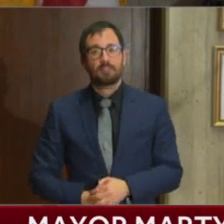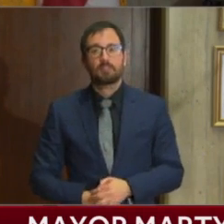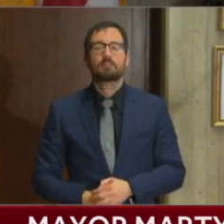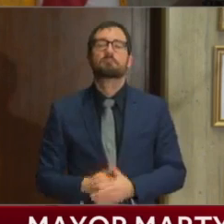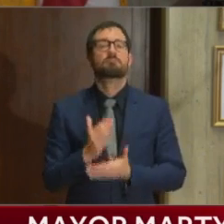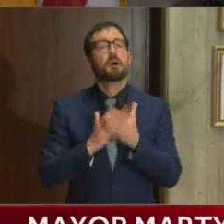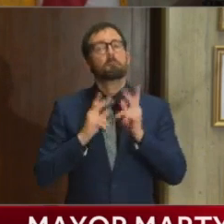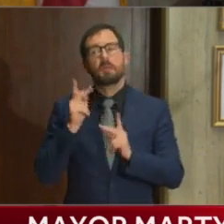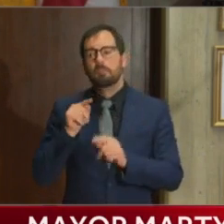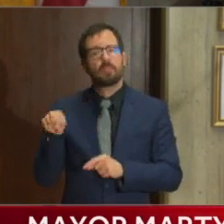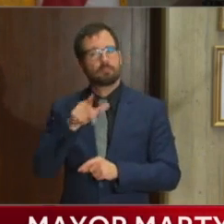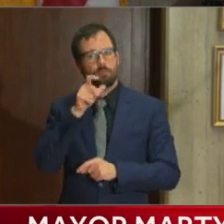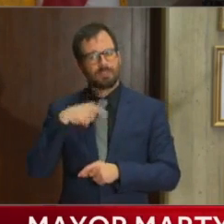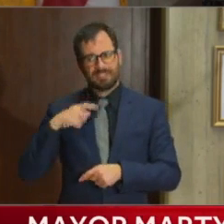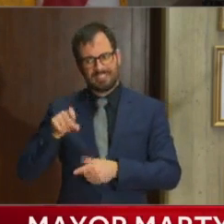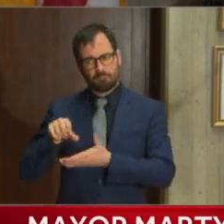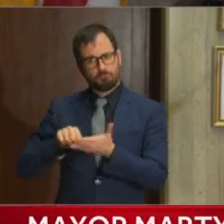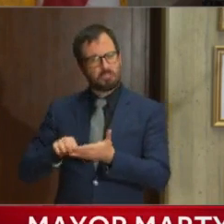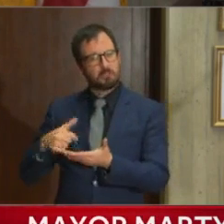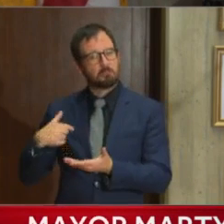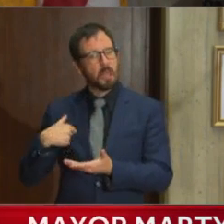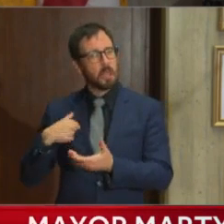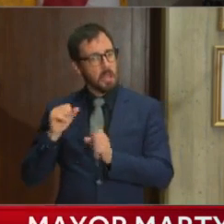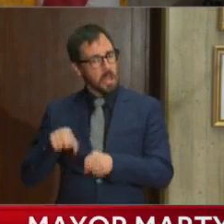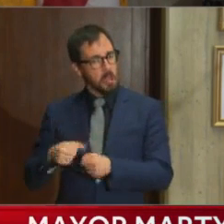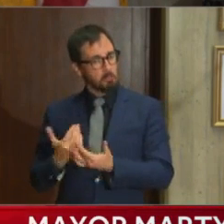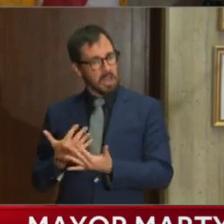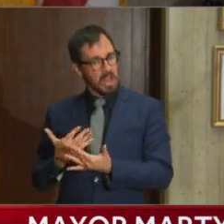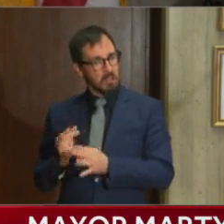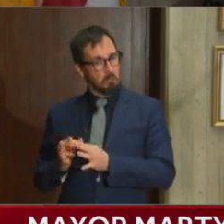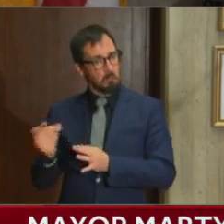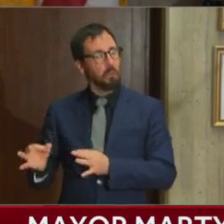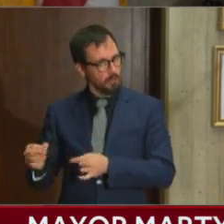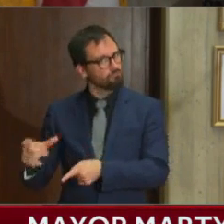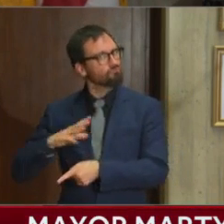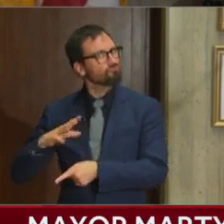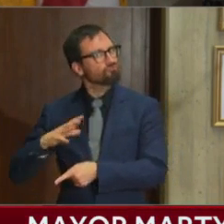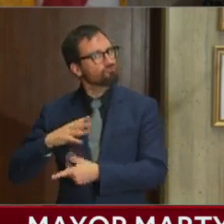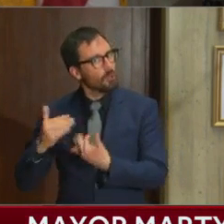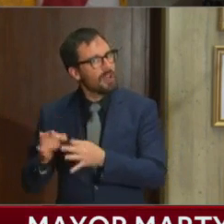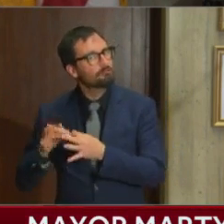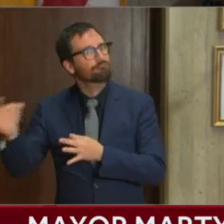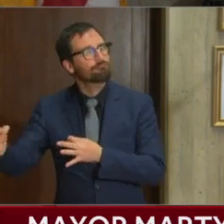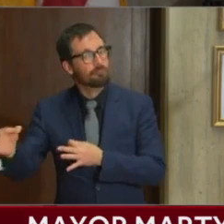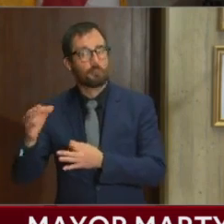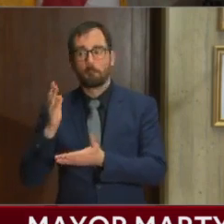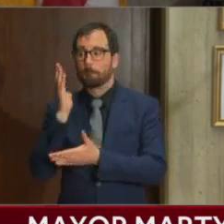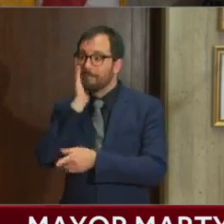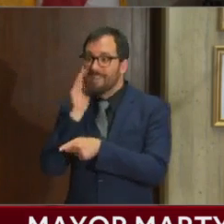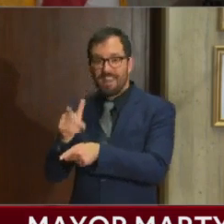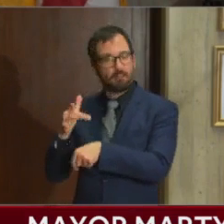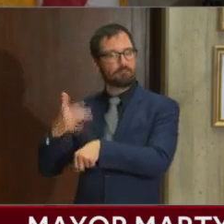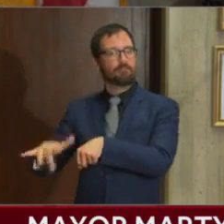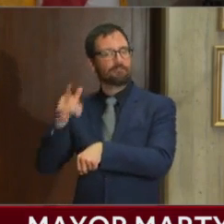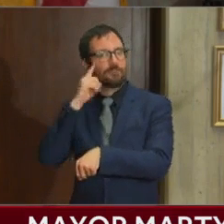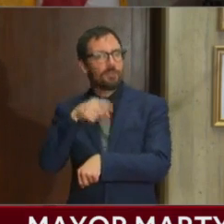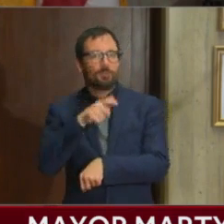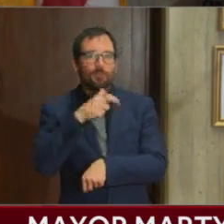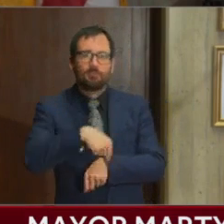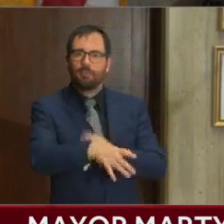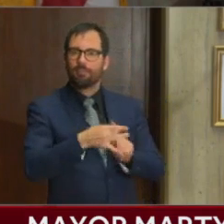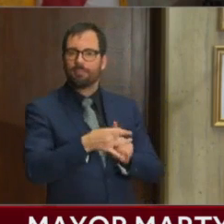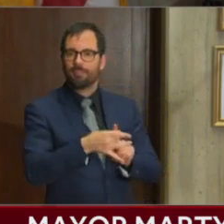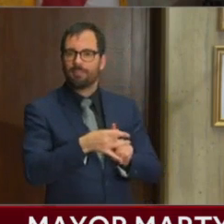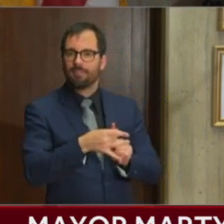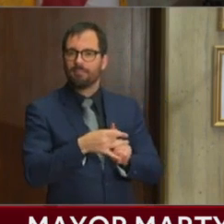We're watching workers take extra shifts to clean and sanitize workplaces and public areas. And over a dozen companies have